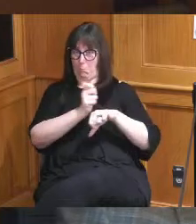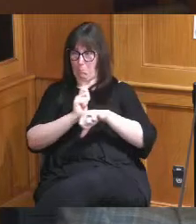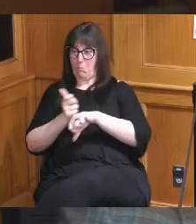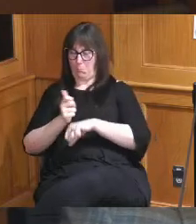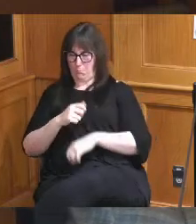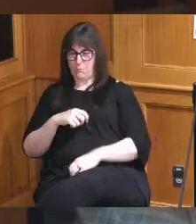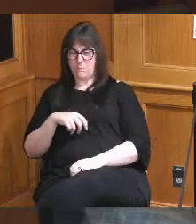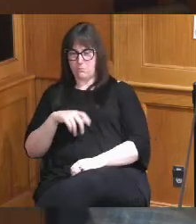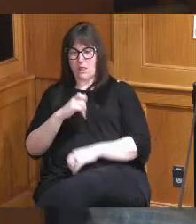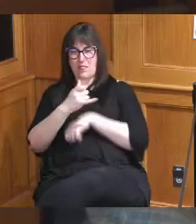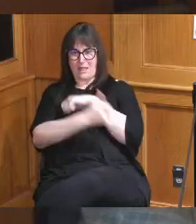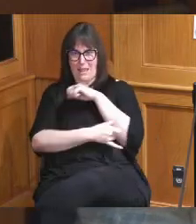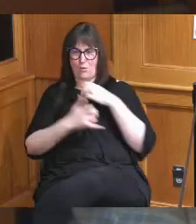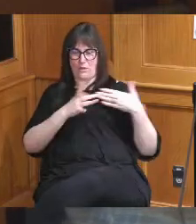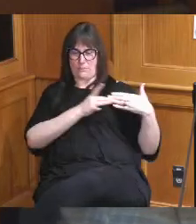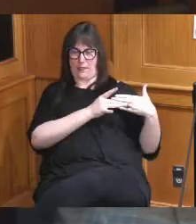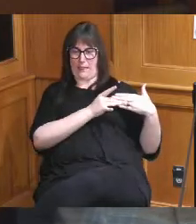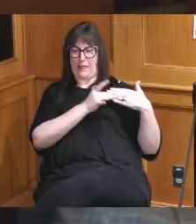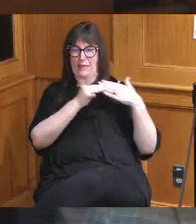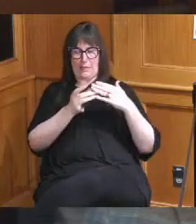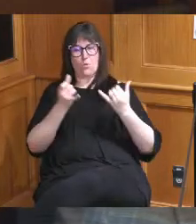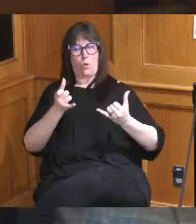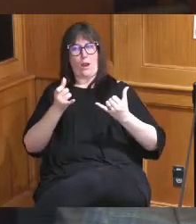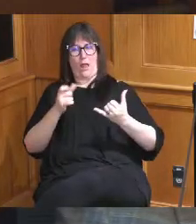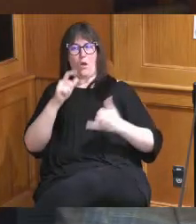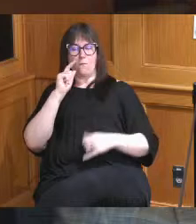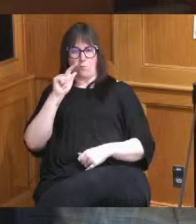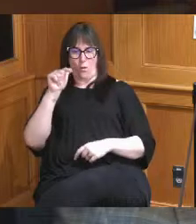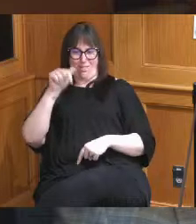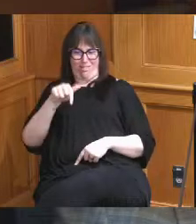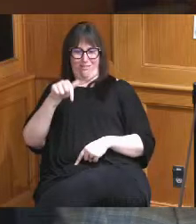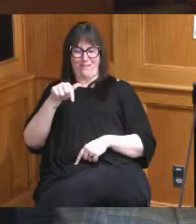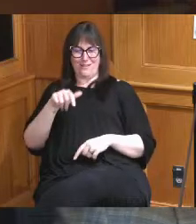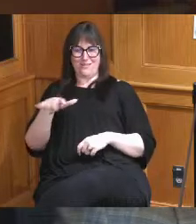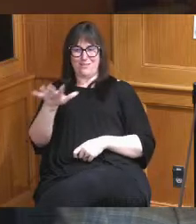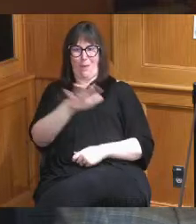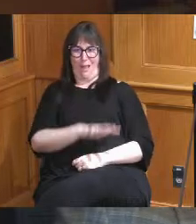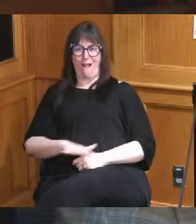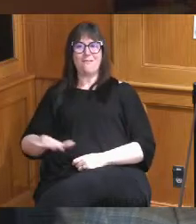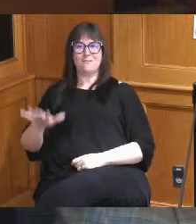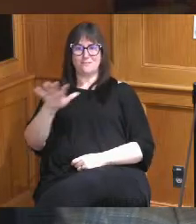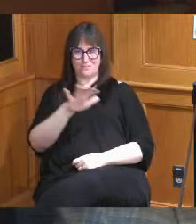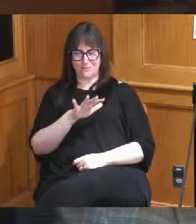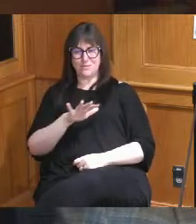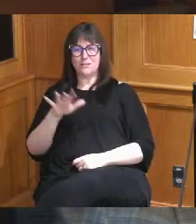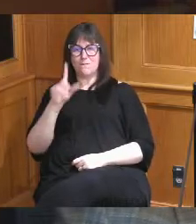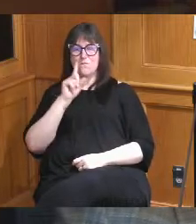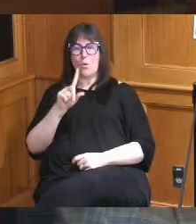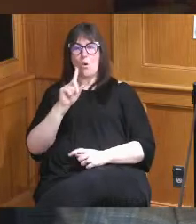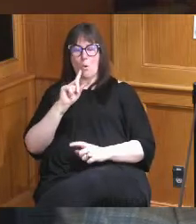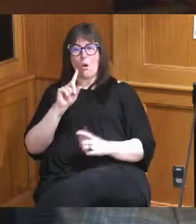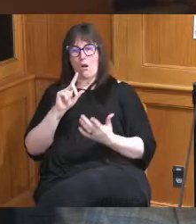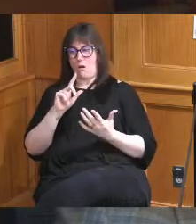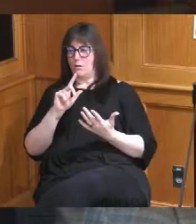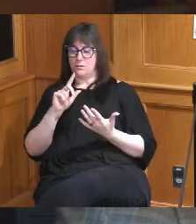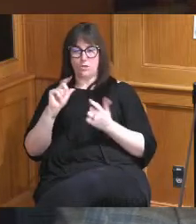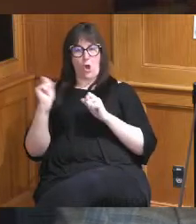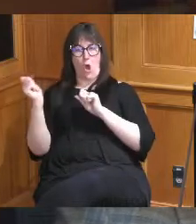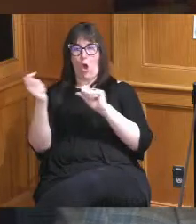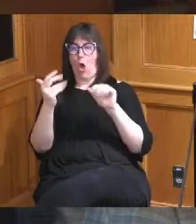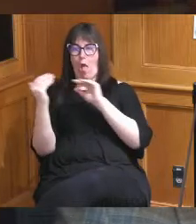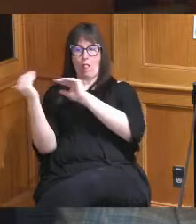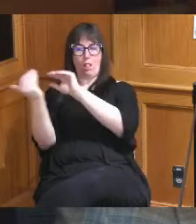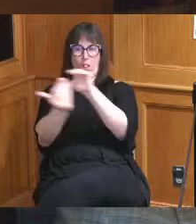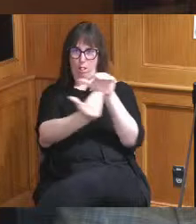the county has been a leader right now in this space of making sure that everybody has an equal